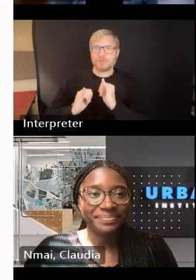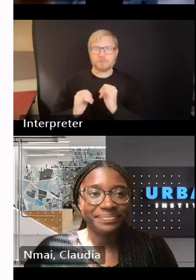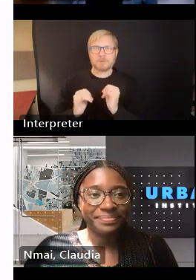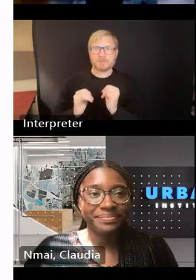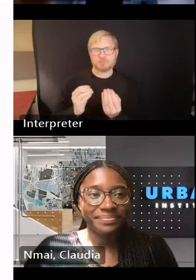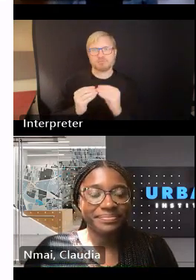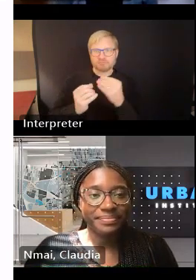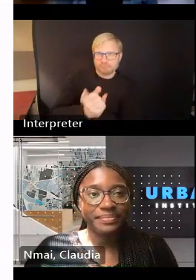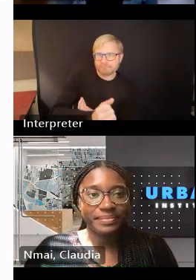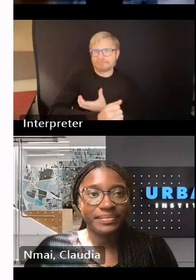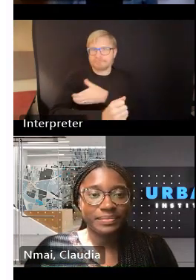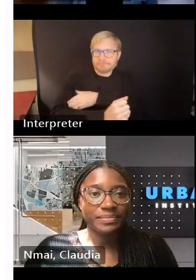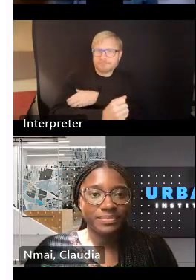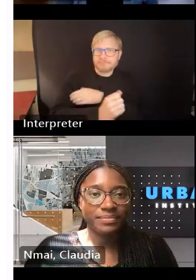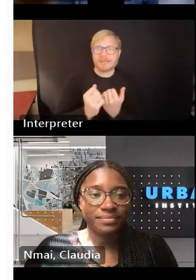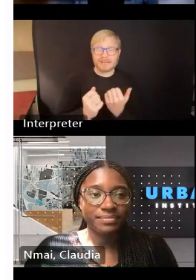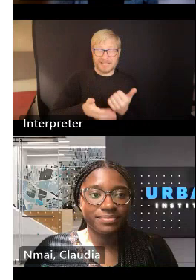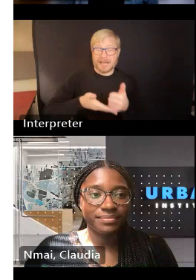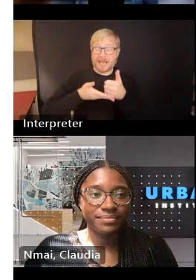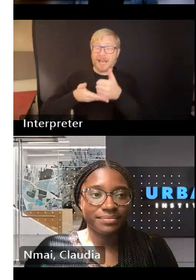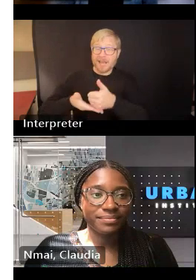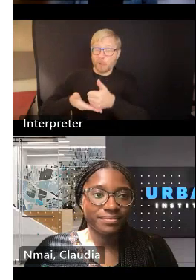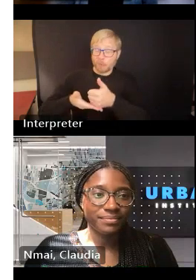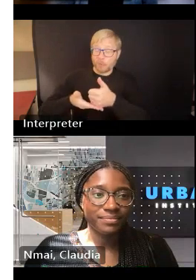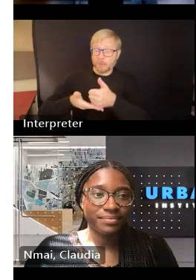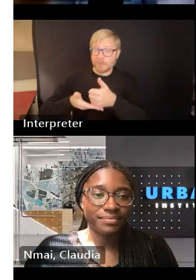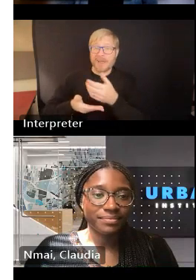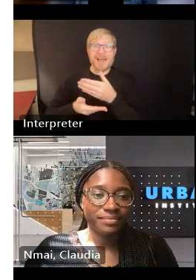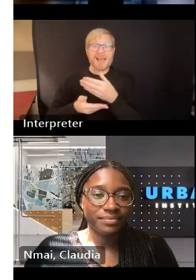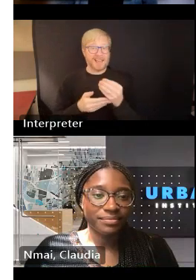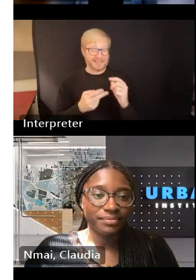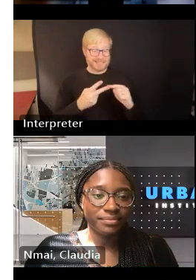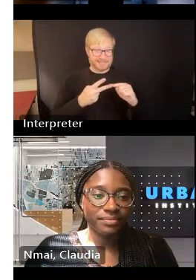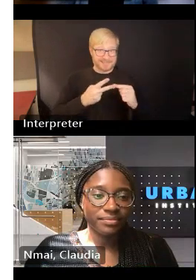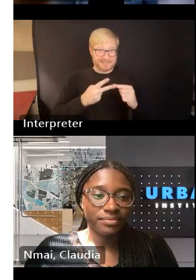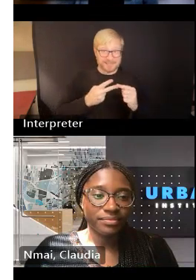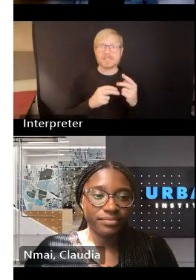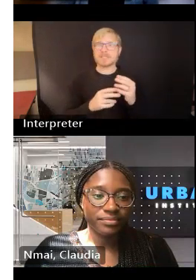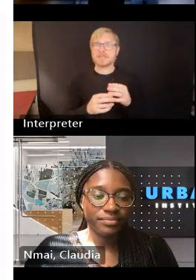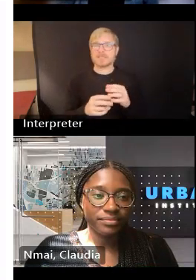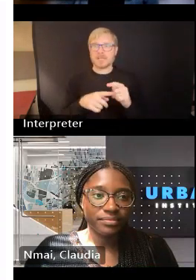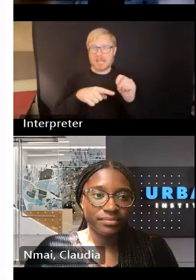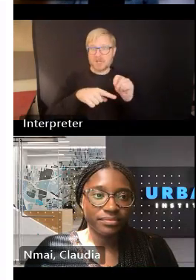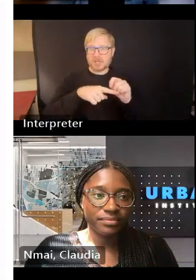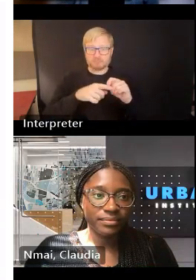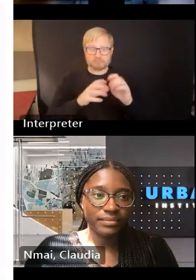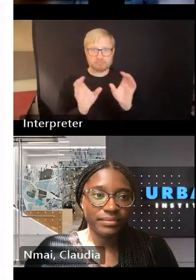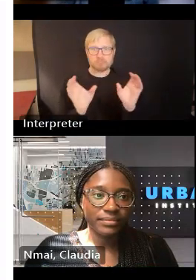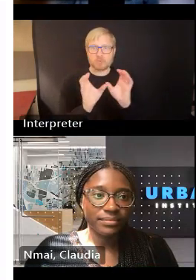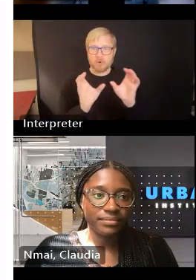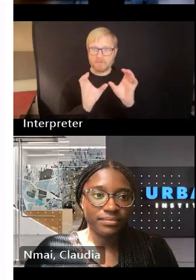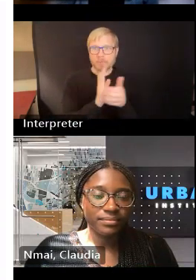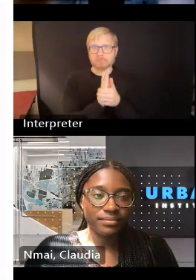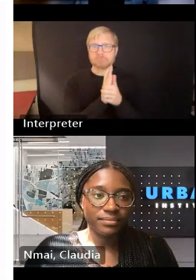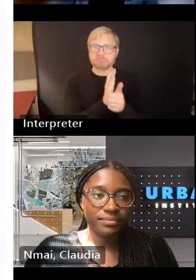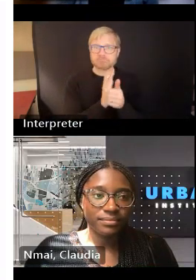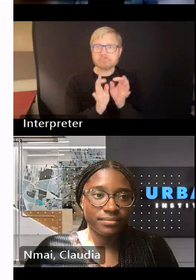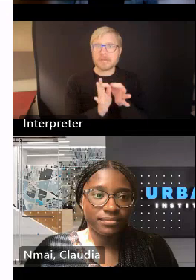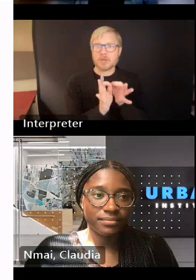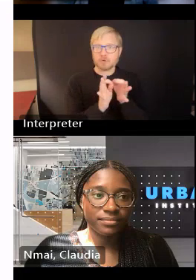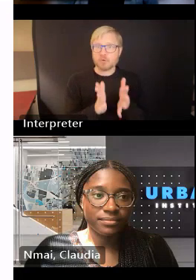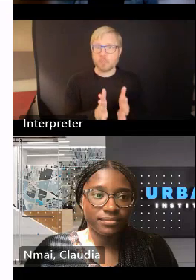for the people leading the study. Second thing is availability of trained interpreters. I think one of